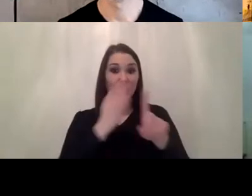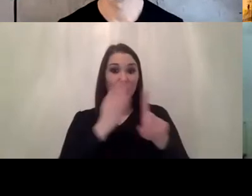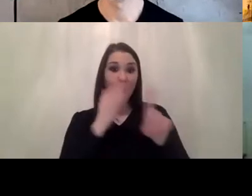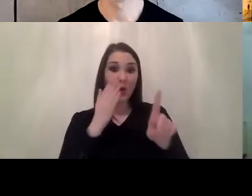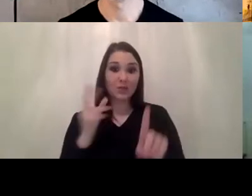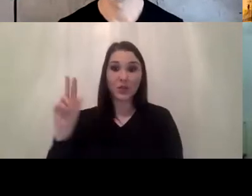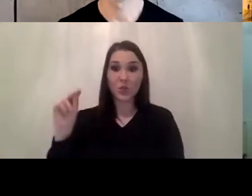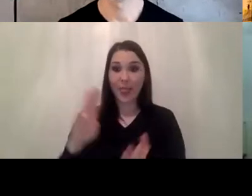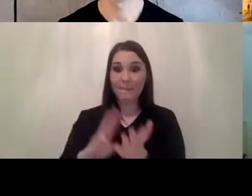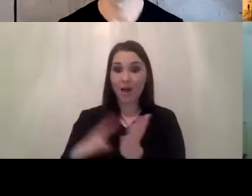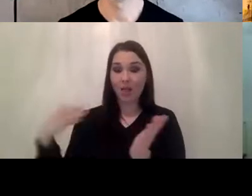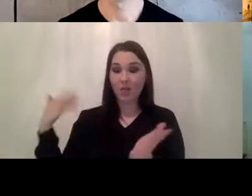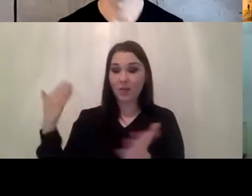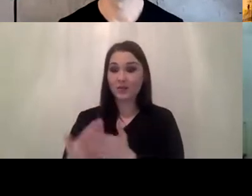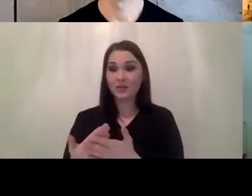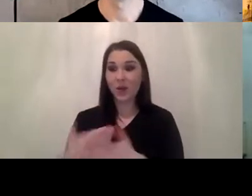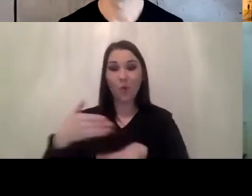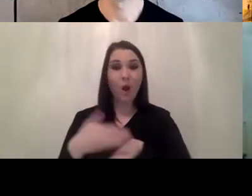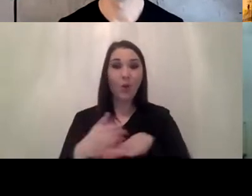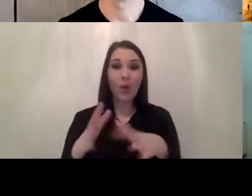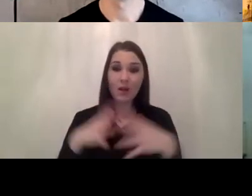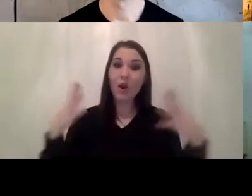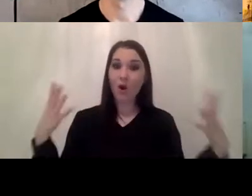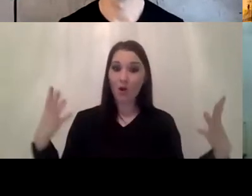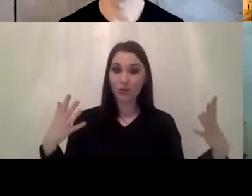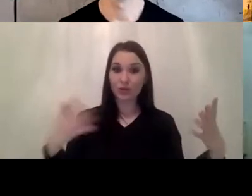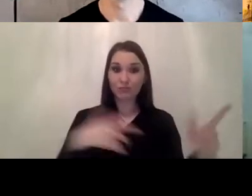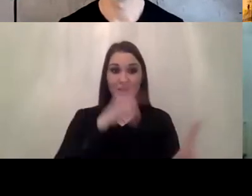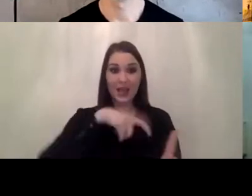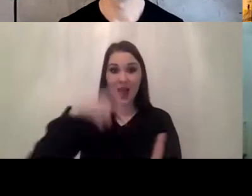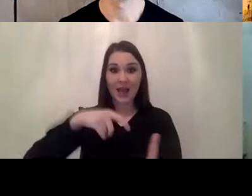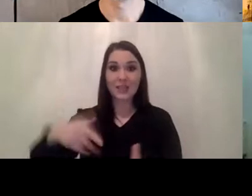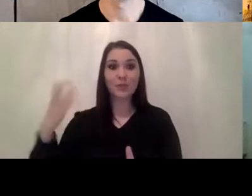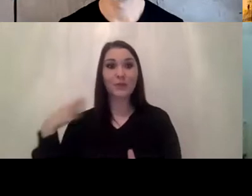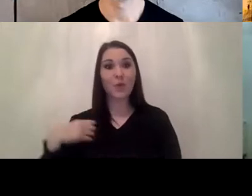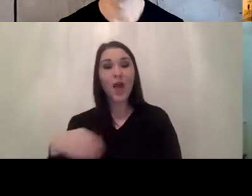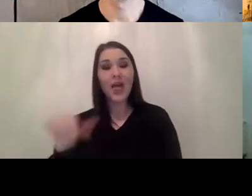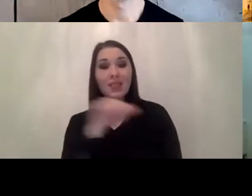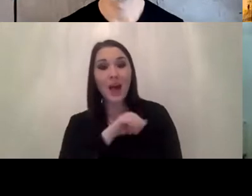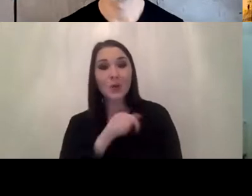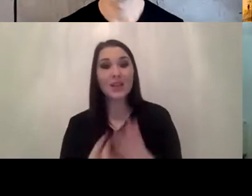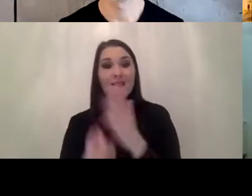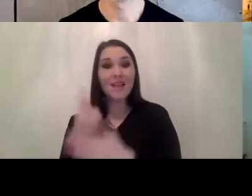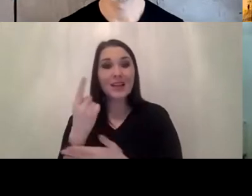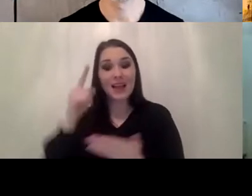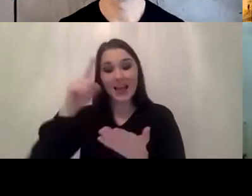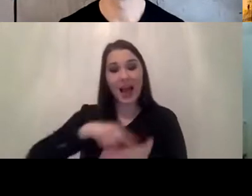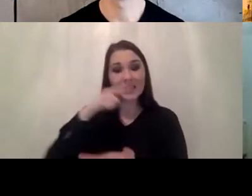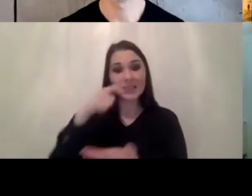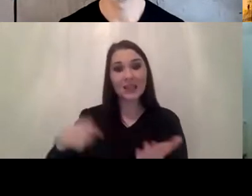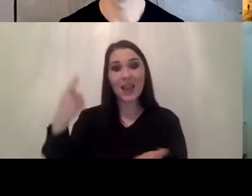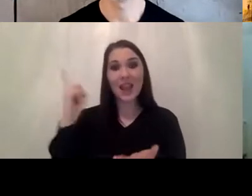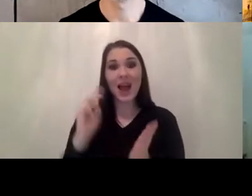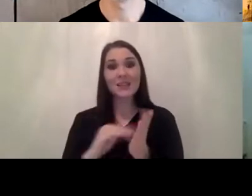worked with a lot of large corporate clients before, you know, we had 1,000 events cancelled last March. So we